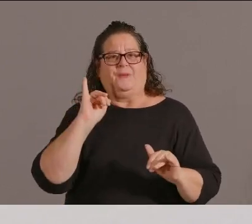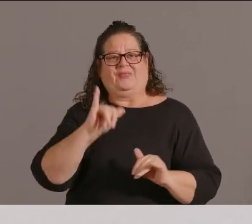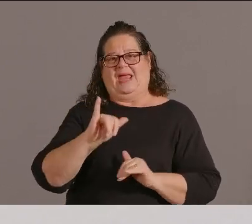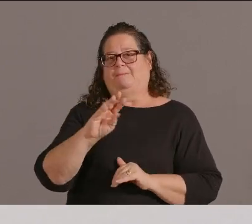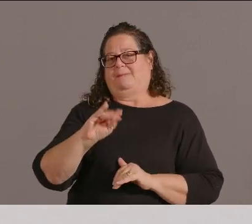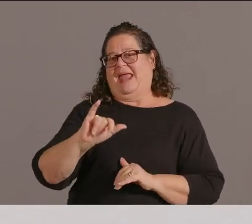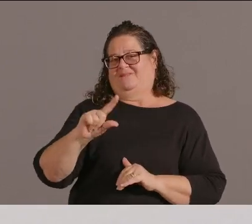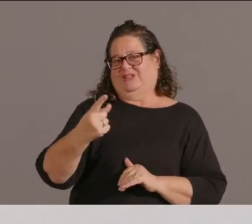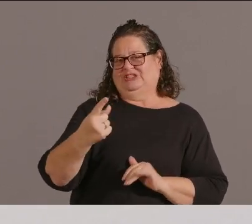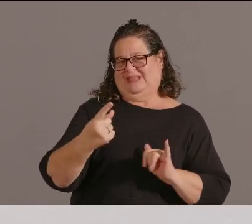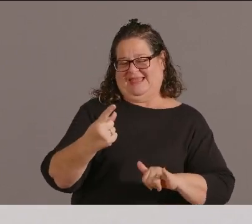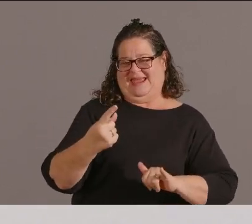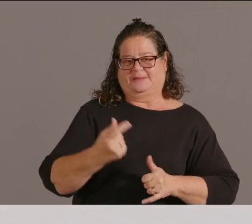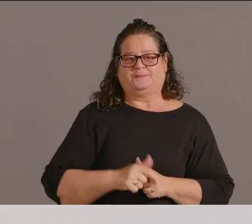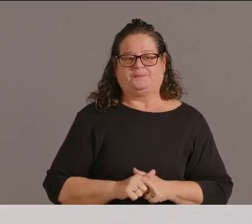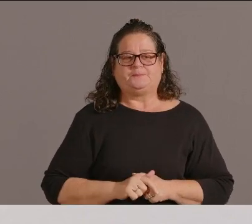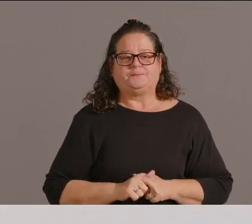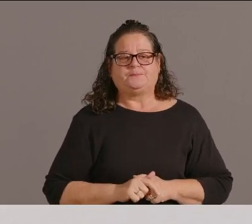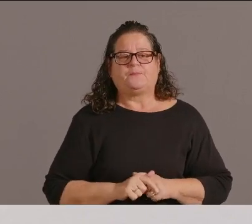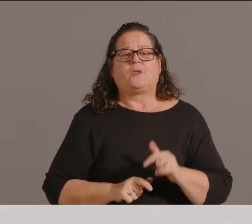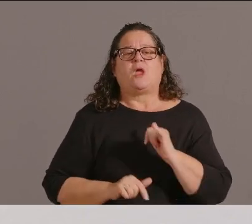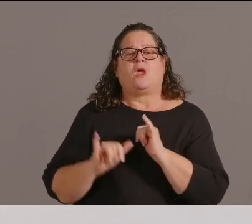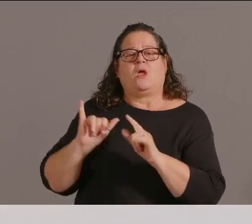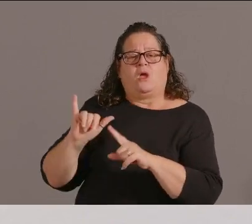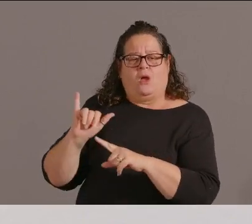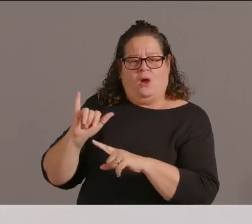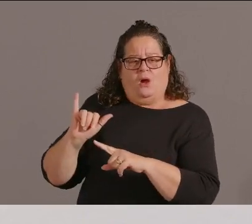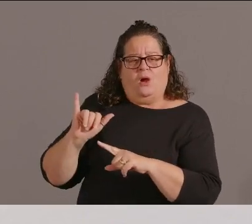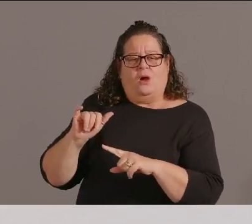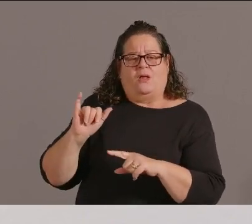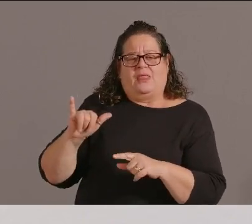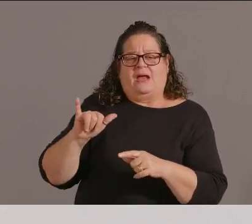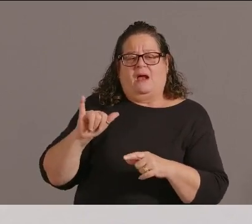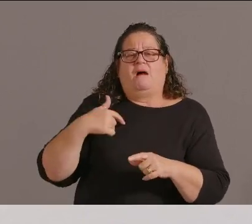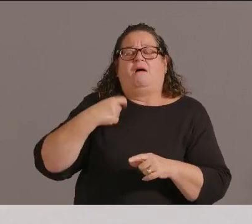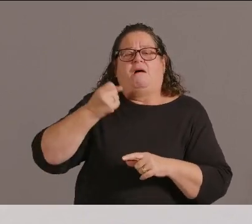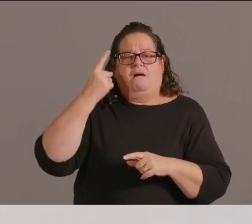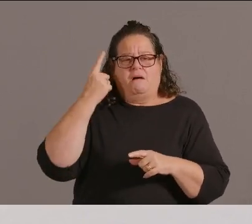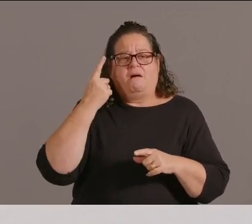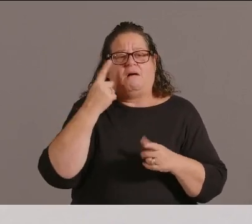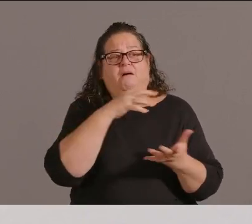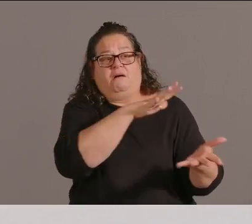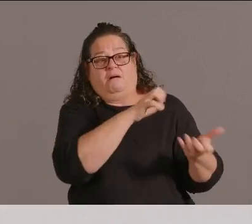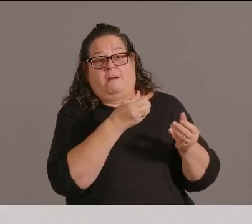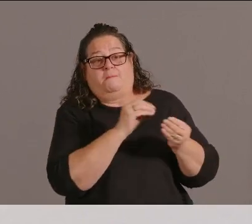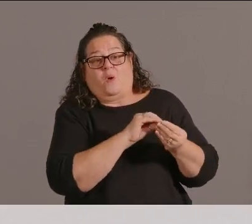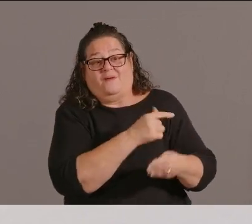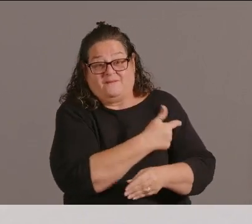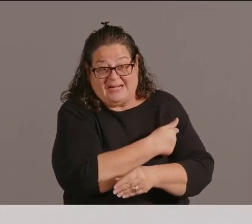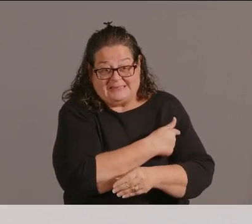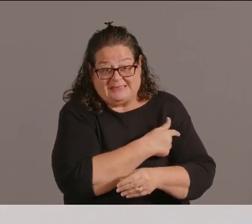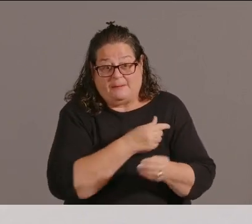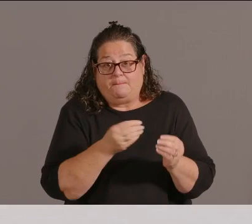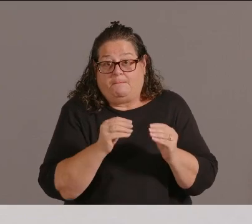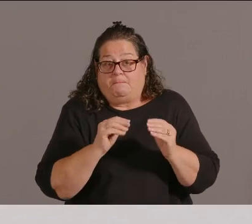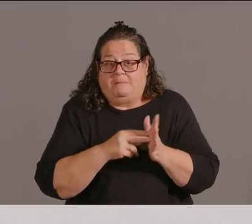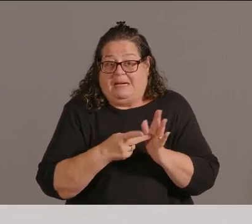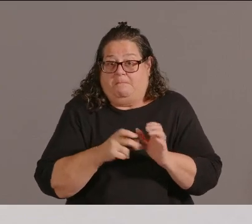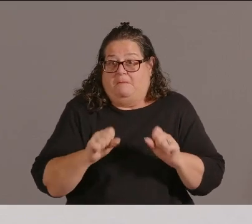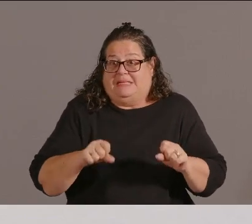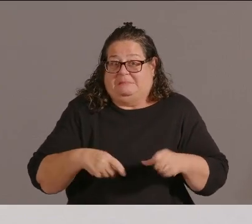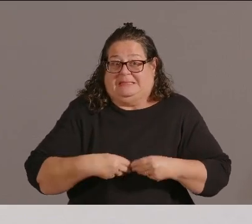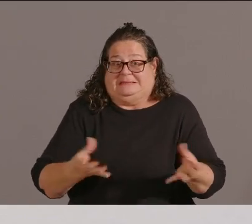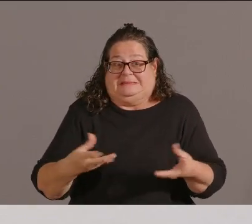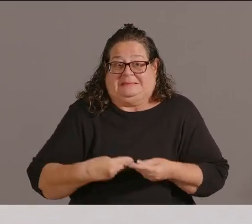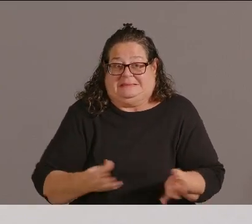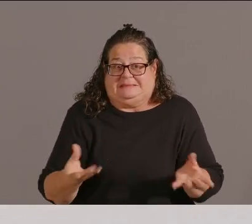a combination of increased vaccine and ability to administer it, I guess. Yeah, and as